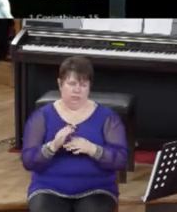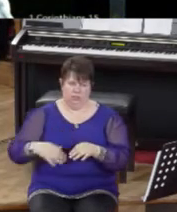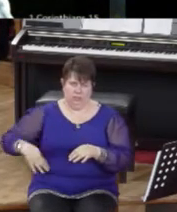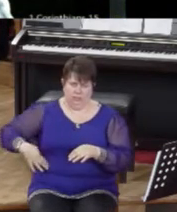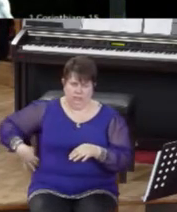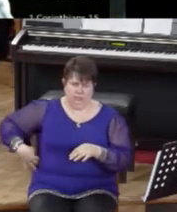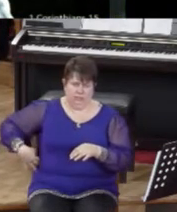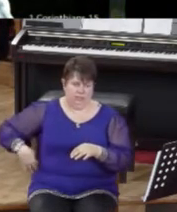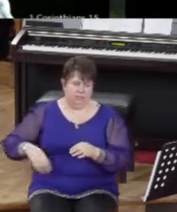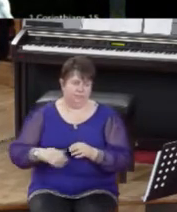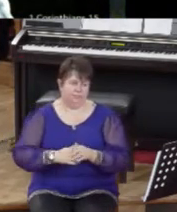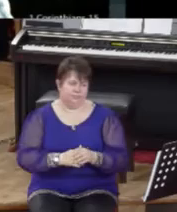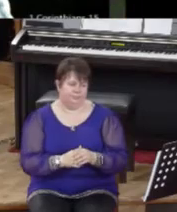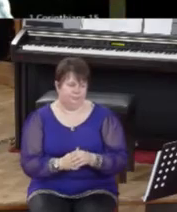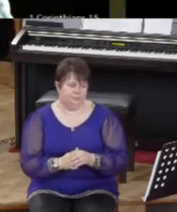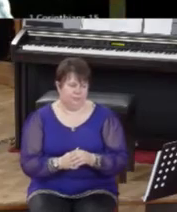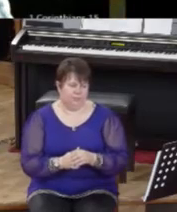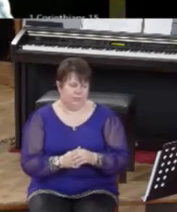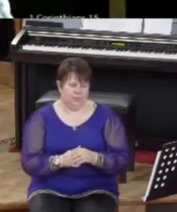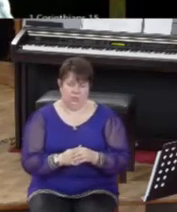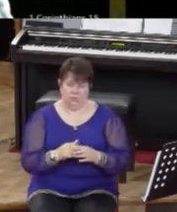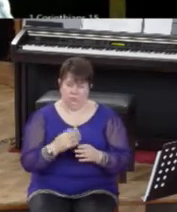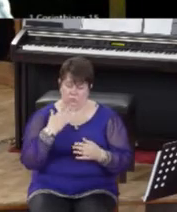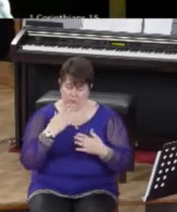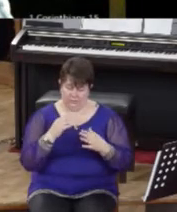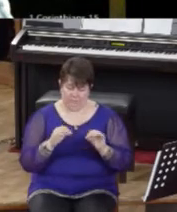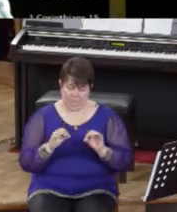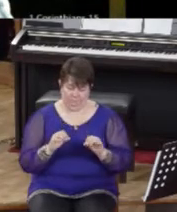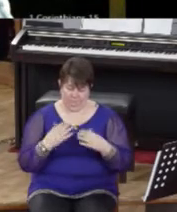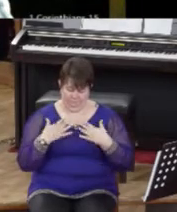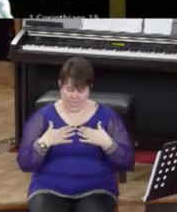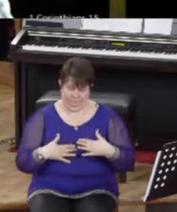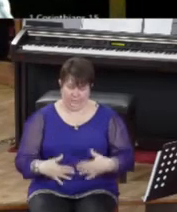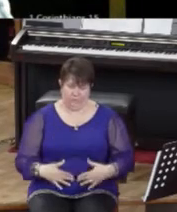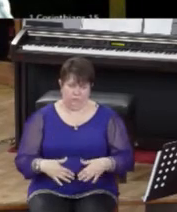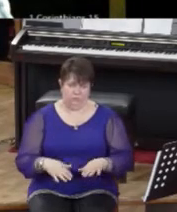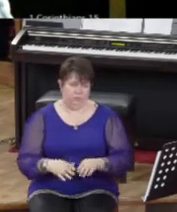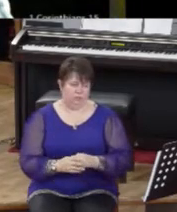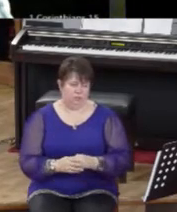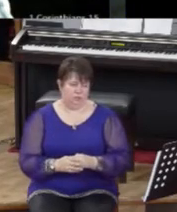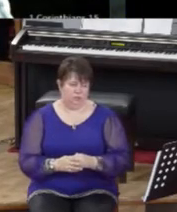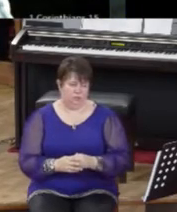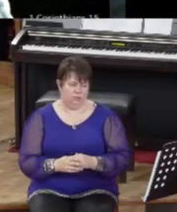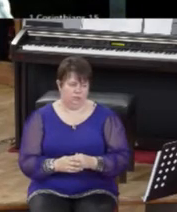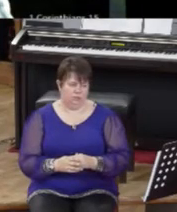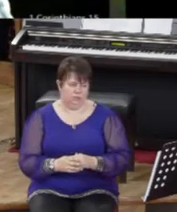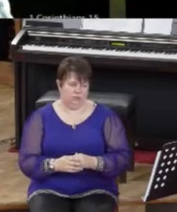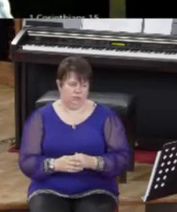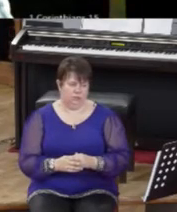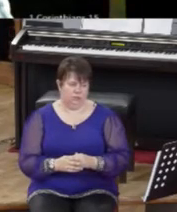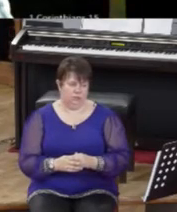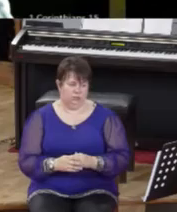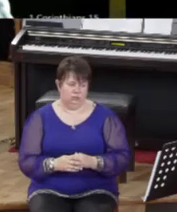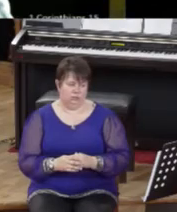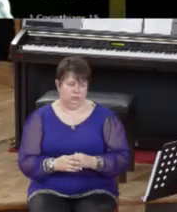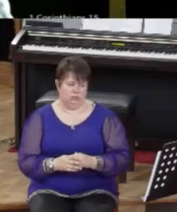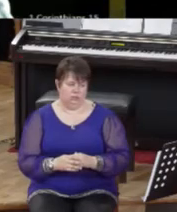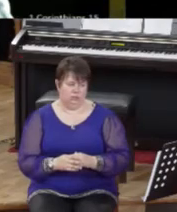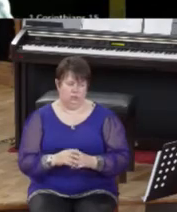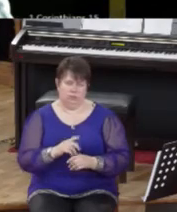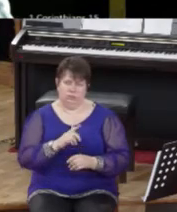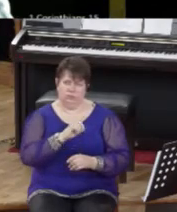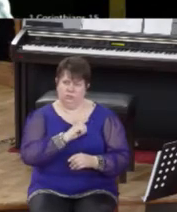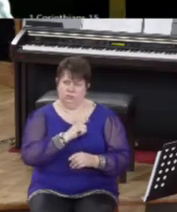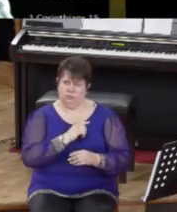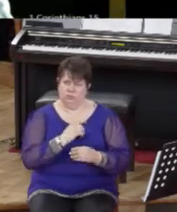side. So it was a physical body. And that's why in all of the great creeds of the